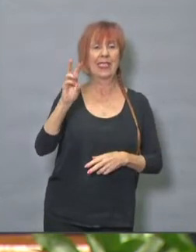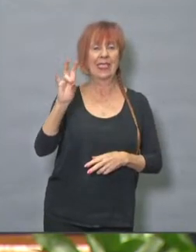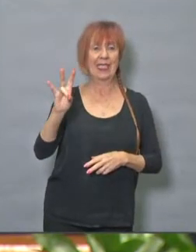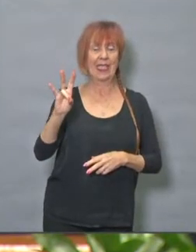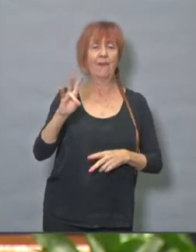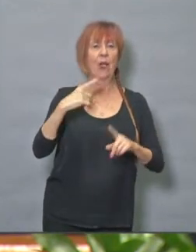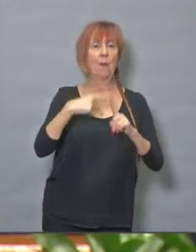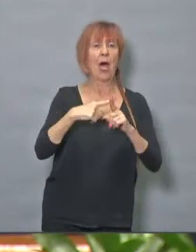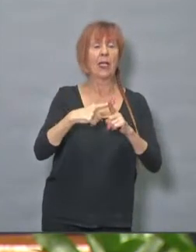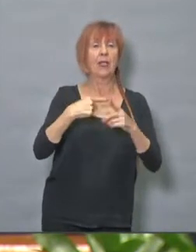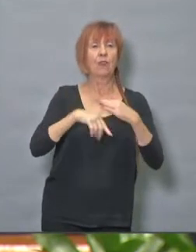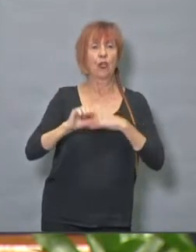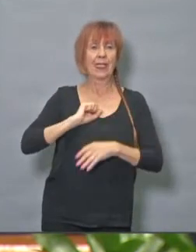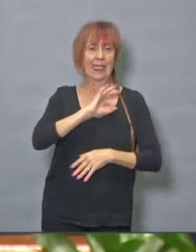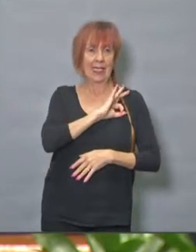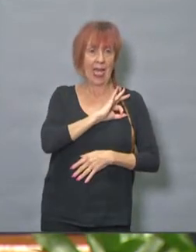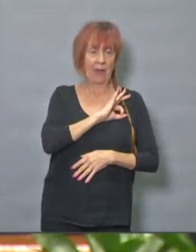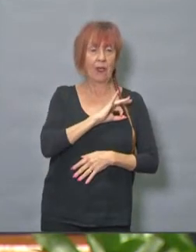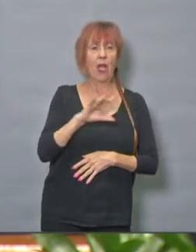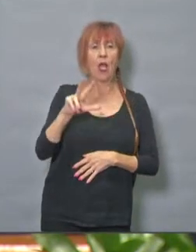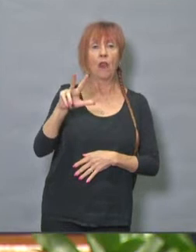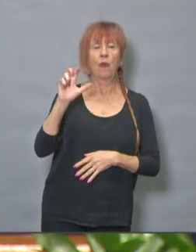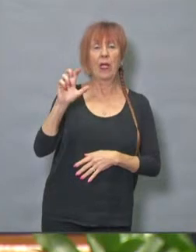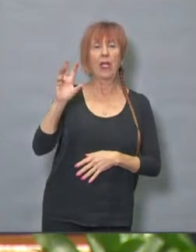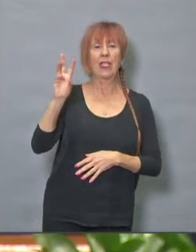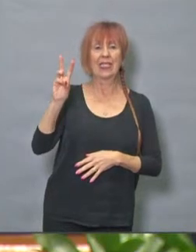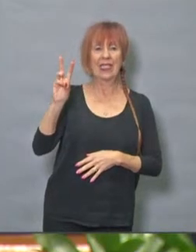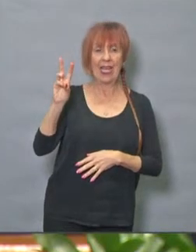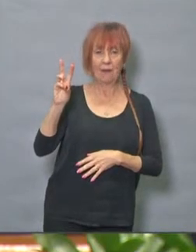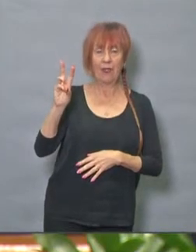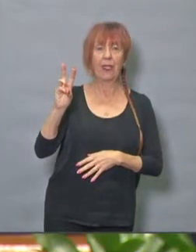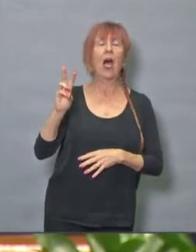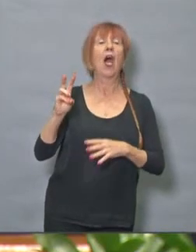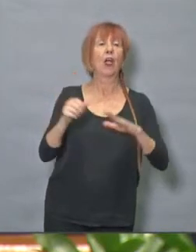staff. 307 staff are currently quarantined.